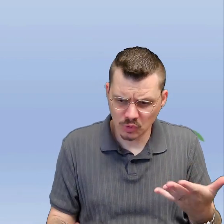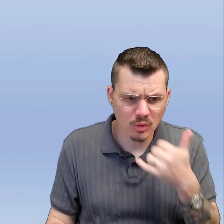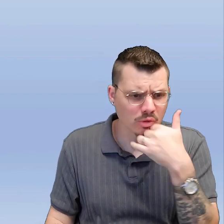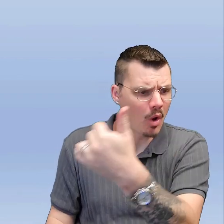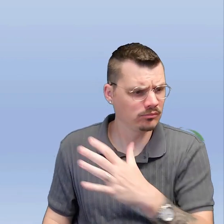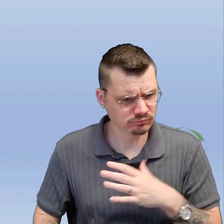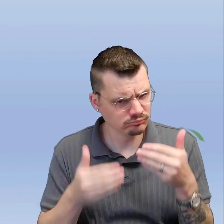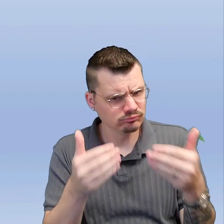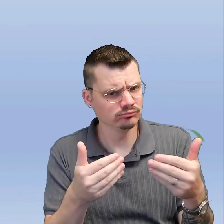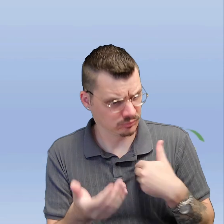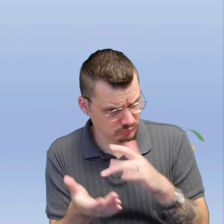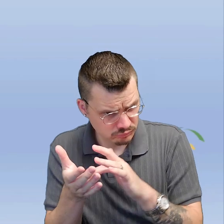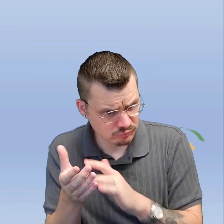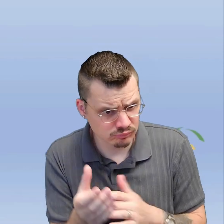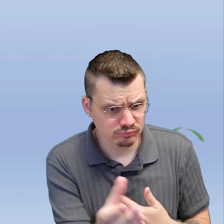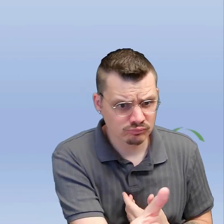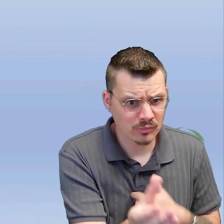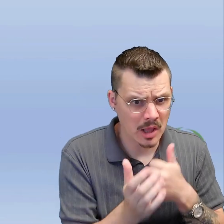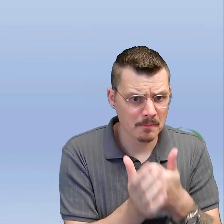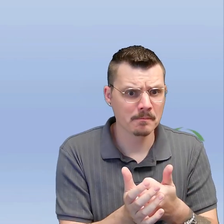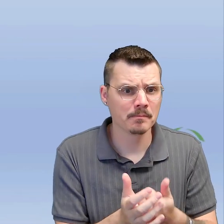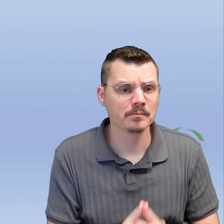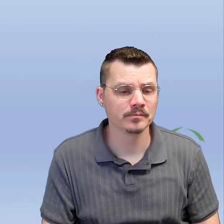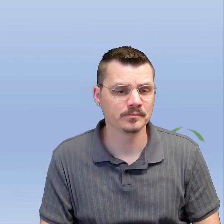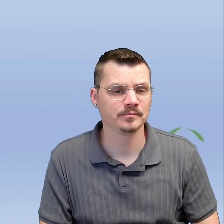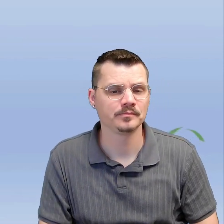her right now. Can I dial for you?